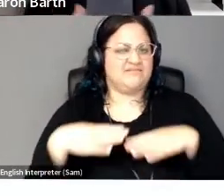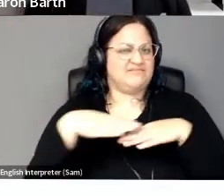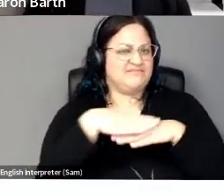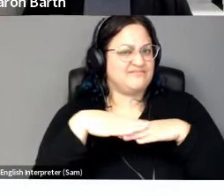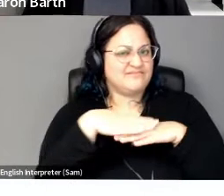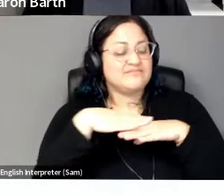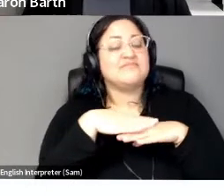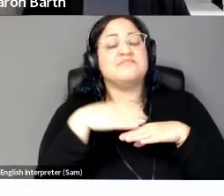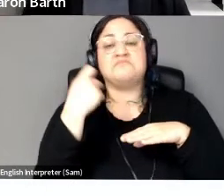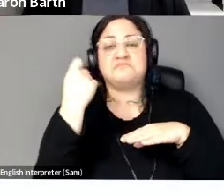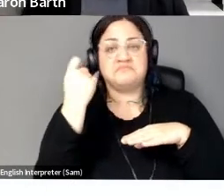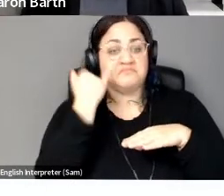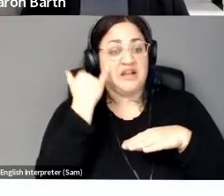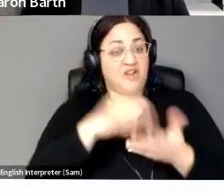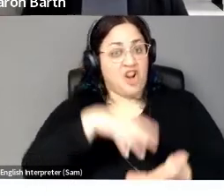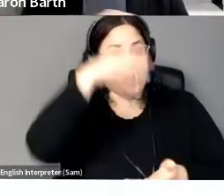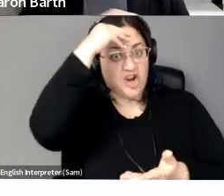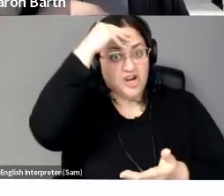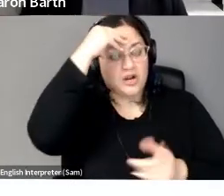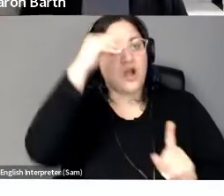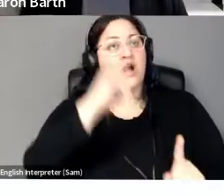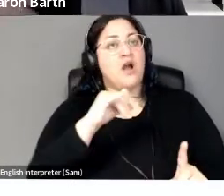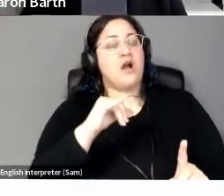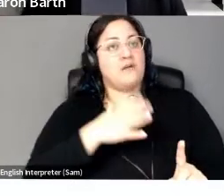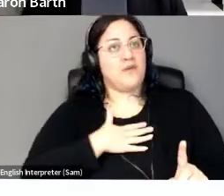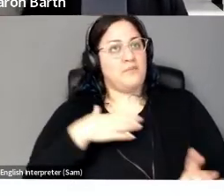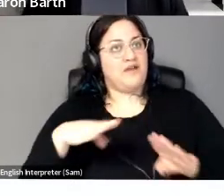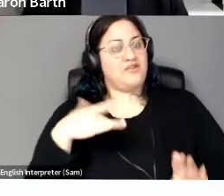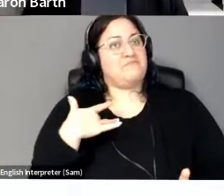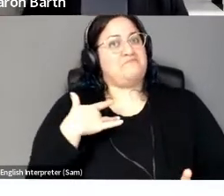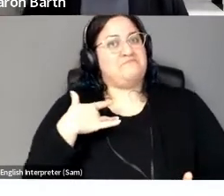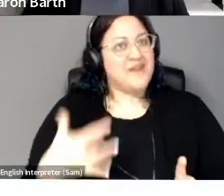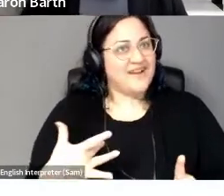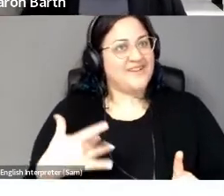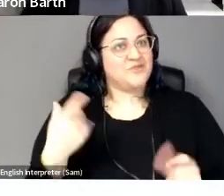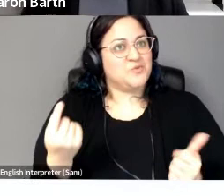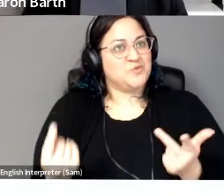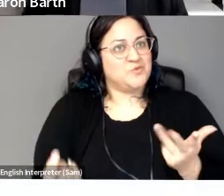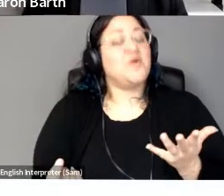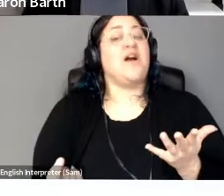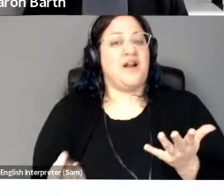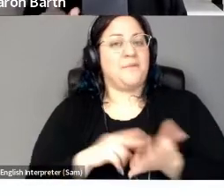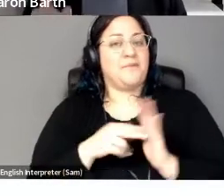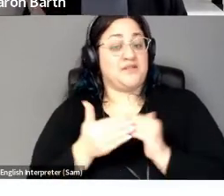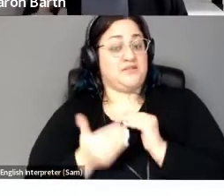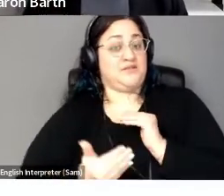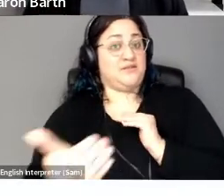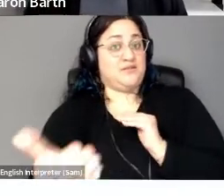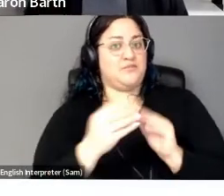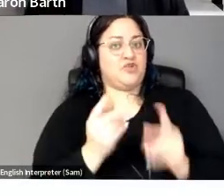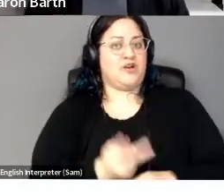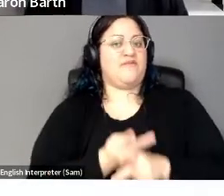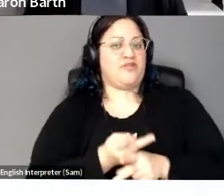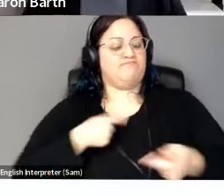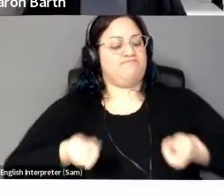be taken by these as easily, right? The next time you see the price slashed out, you're going to remember like, oh, I remember what